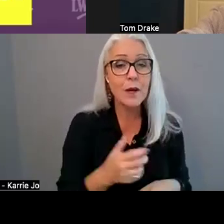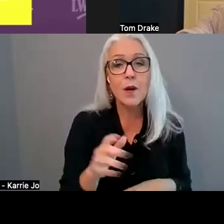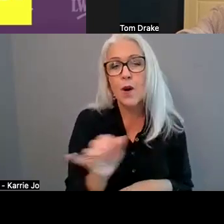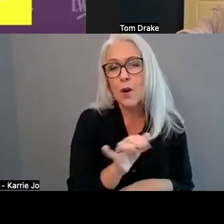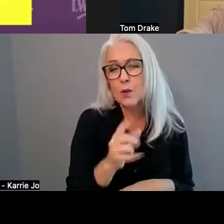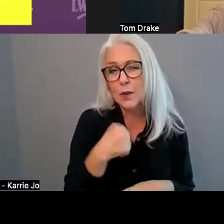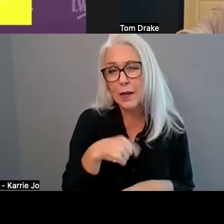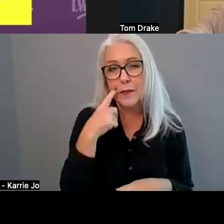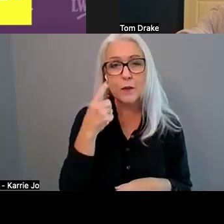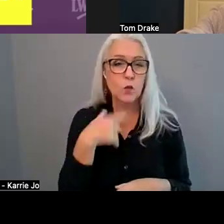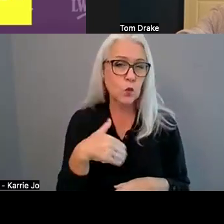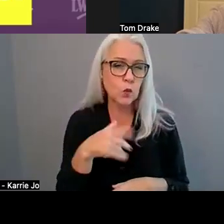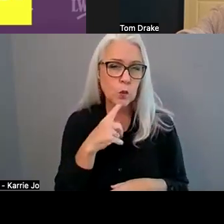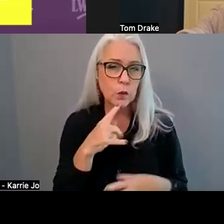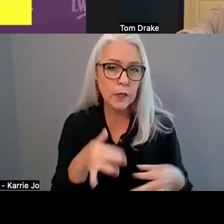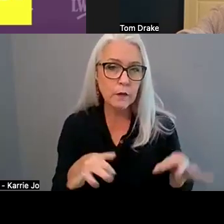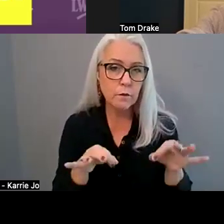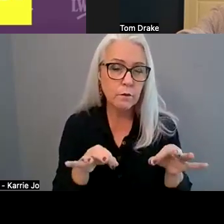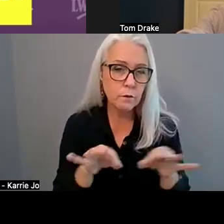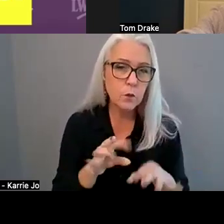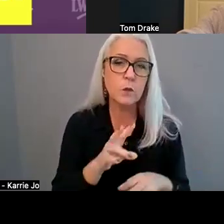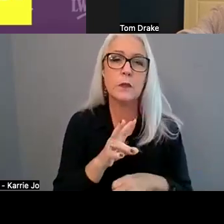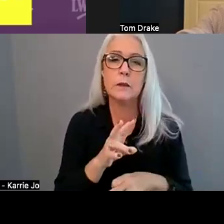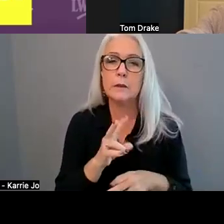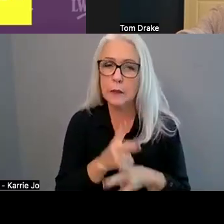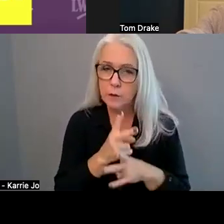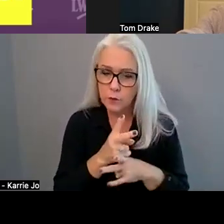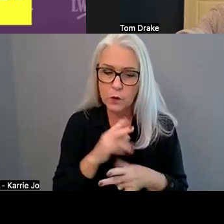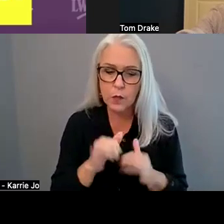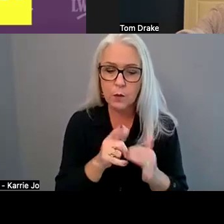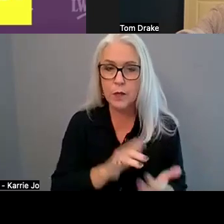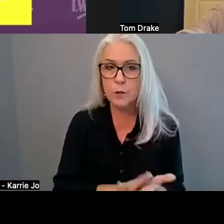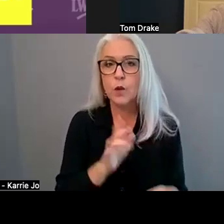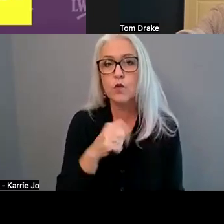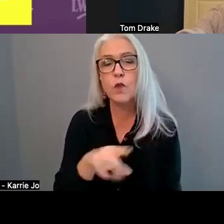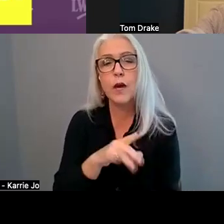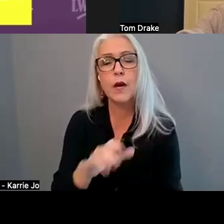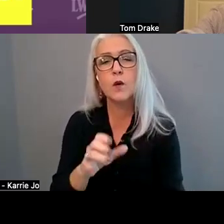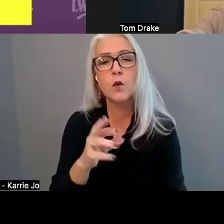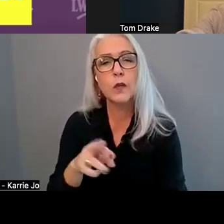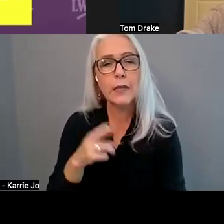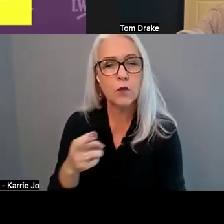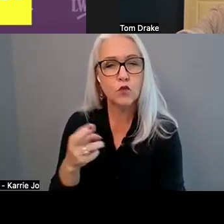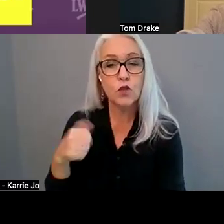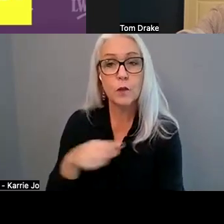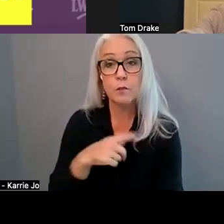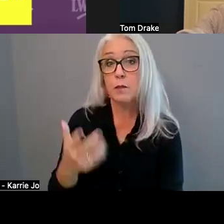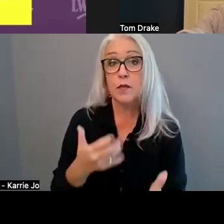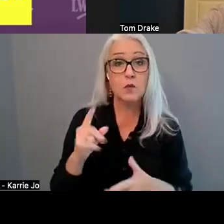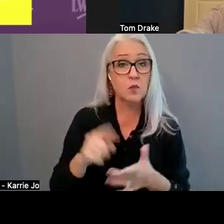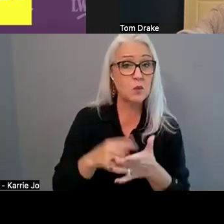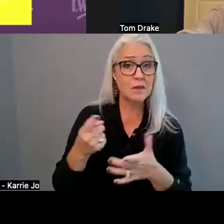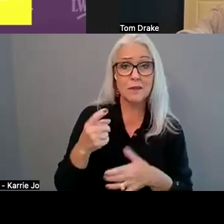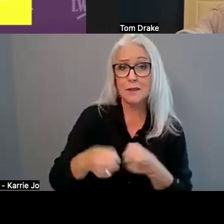careful on how we approach that relationship. I mean, Morgan's idea about having a once-a-year meeting between the two, I think would be a